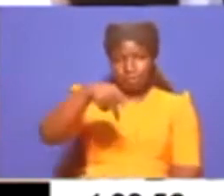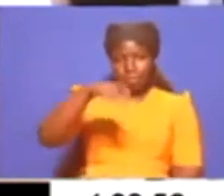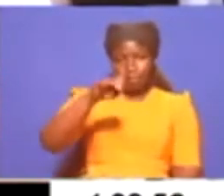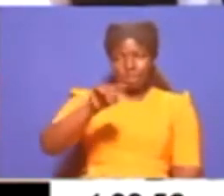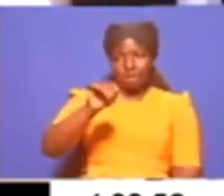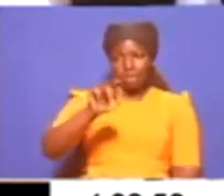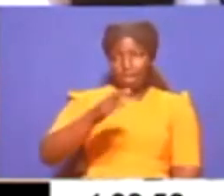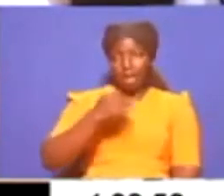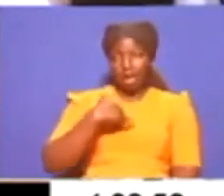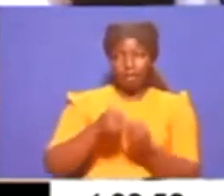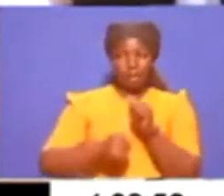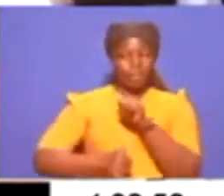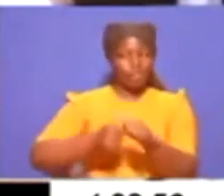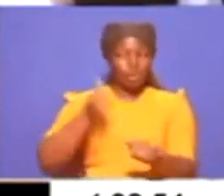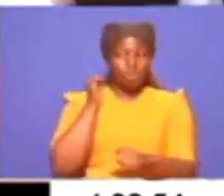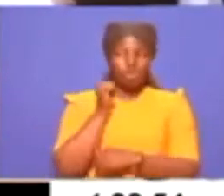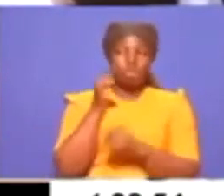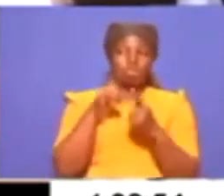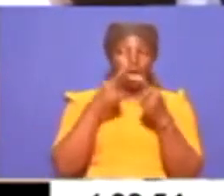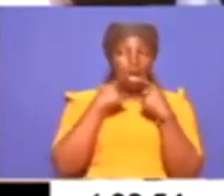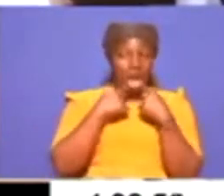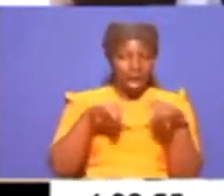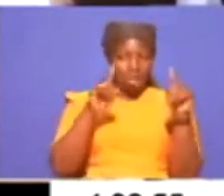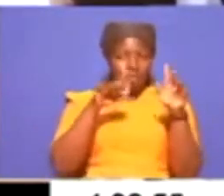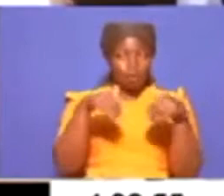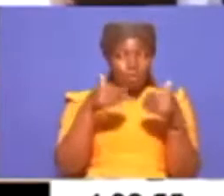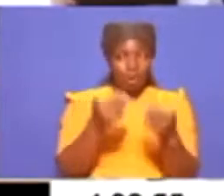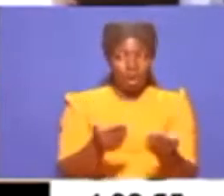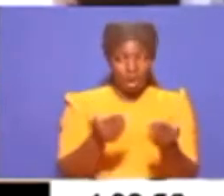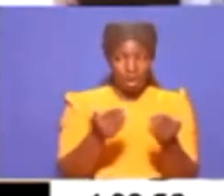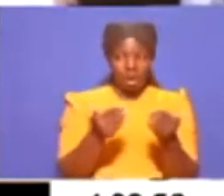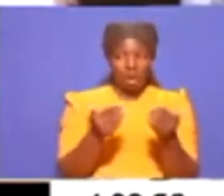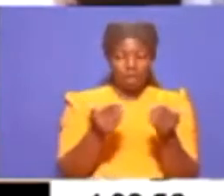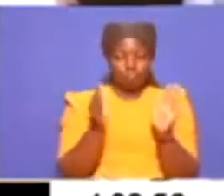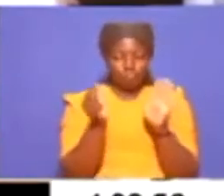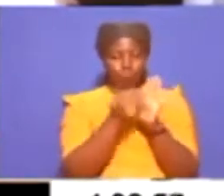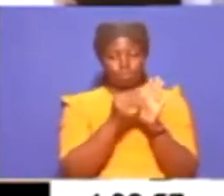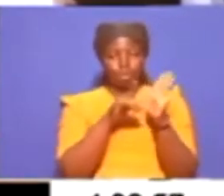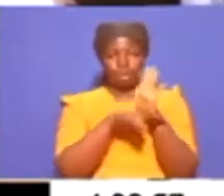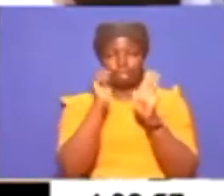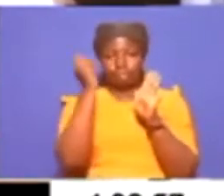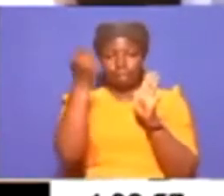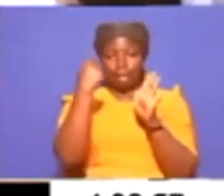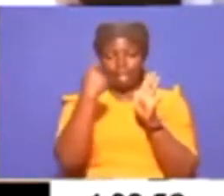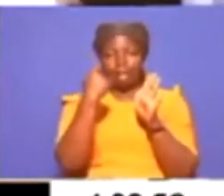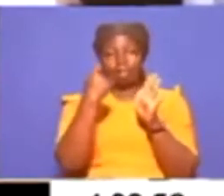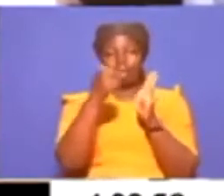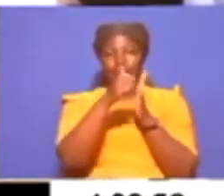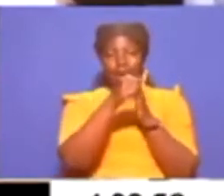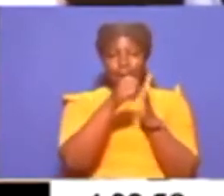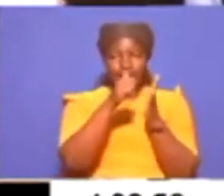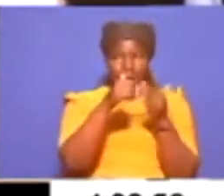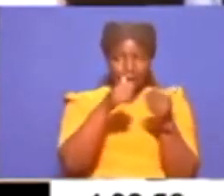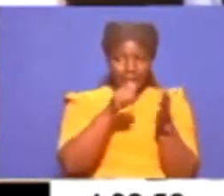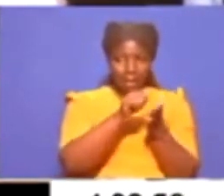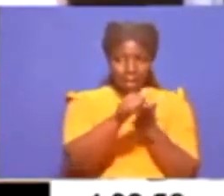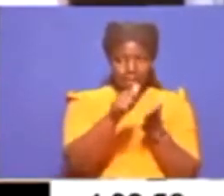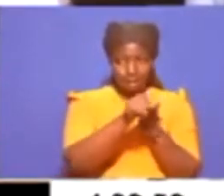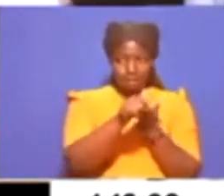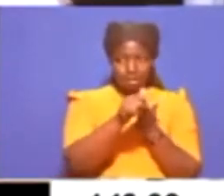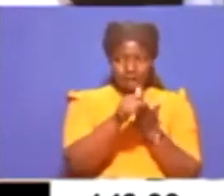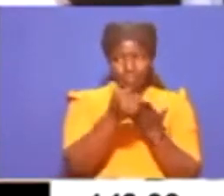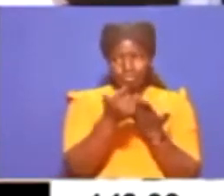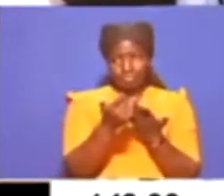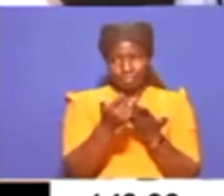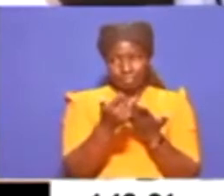amekataa kuitagaza ama kuiweka katika Kenya Gazette ili ifanye kazi. Sasa hiyo imehujumu